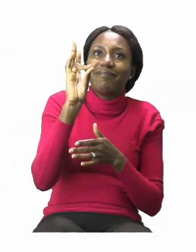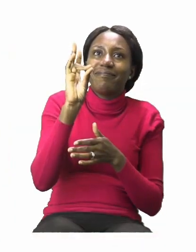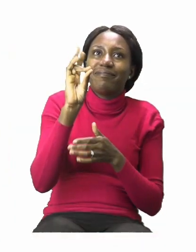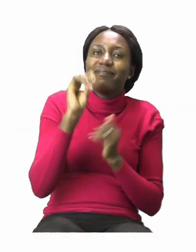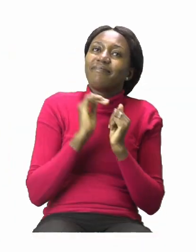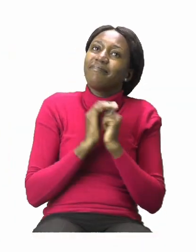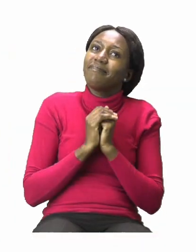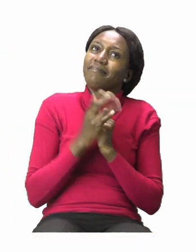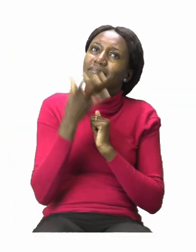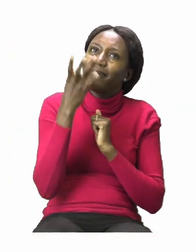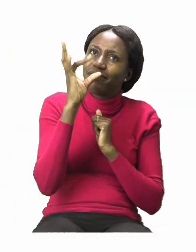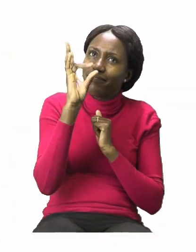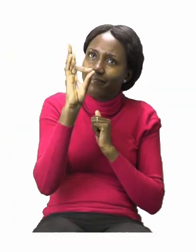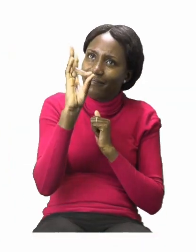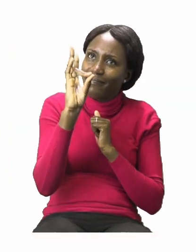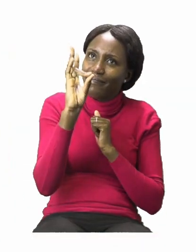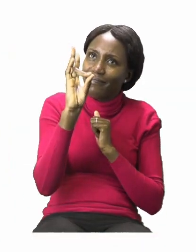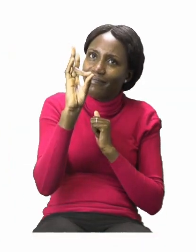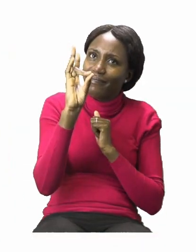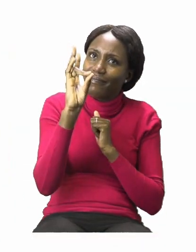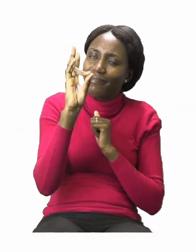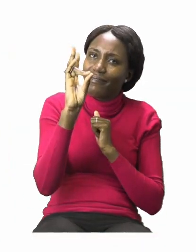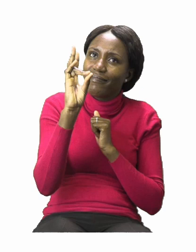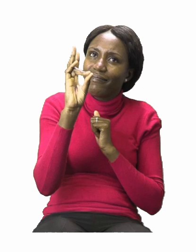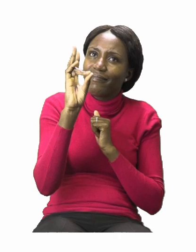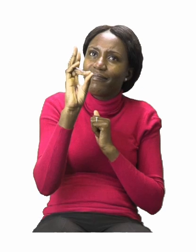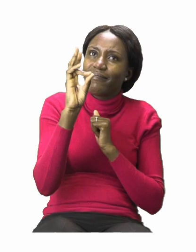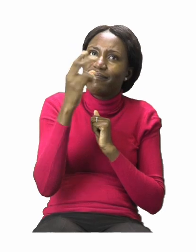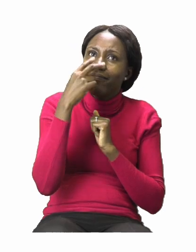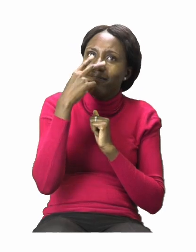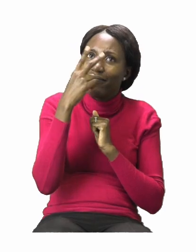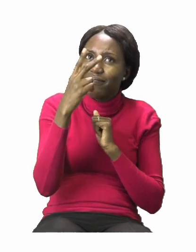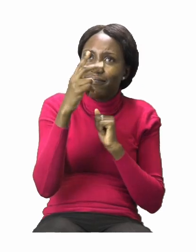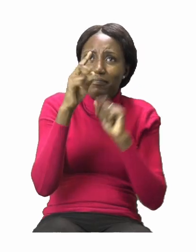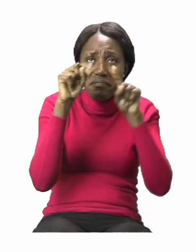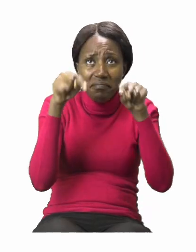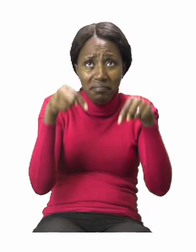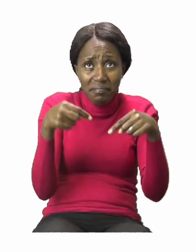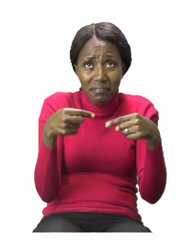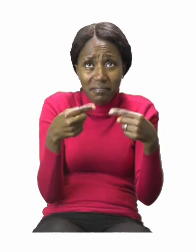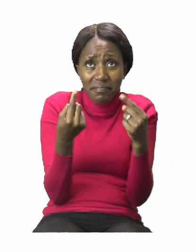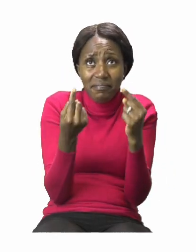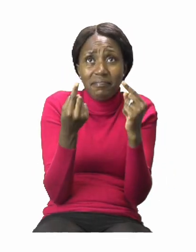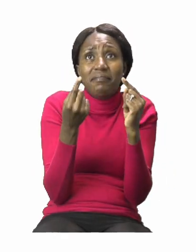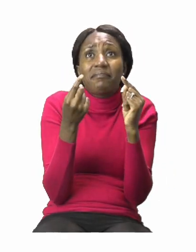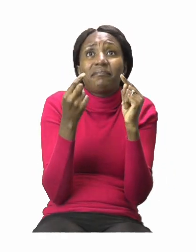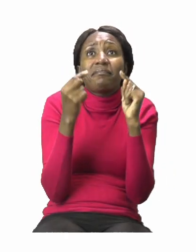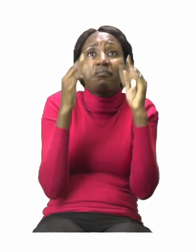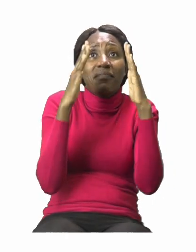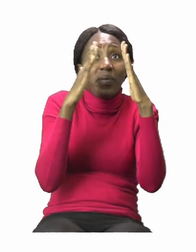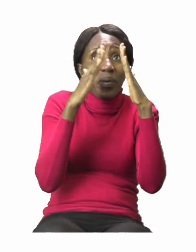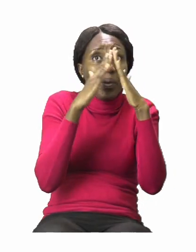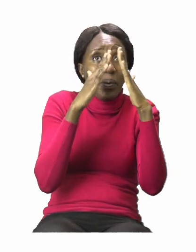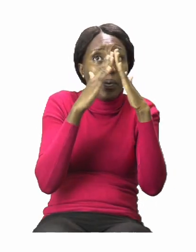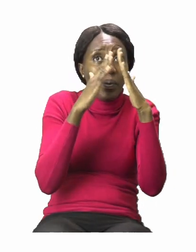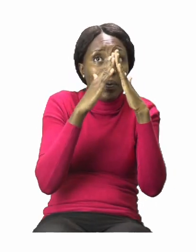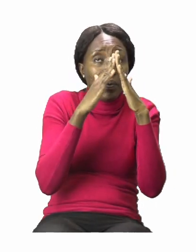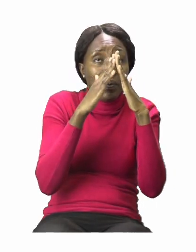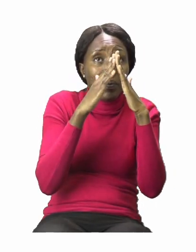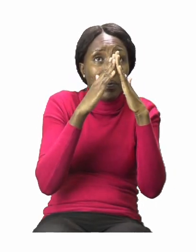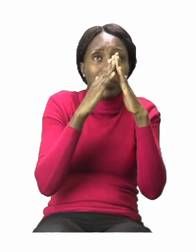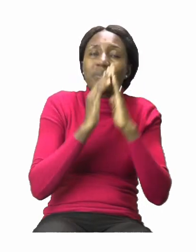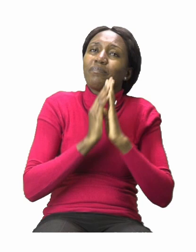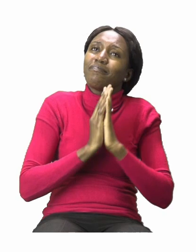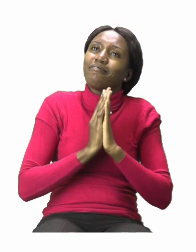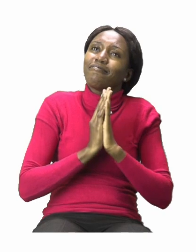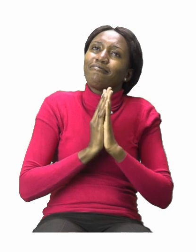page 7, we are going to be doing some things that involve our house. It is going to be